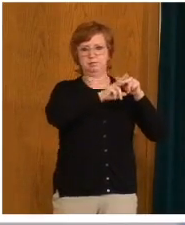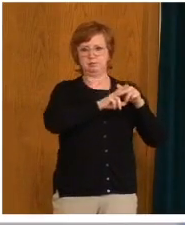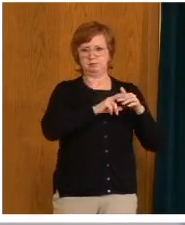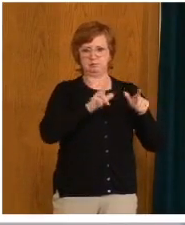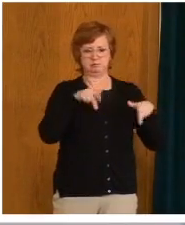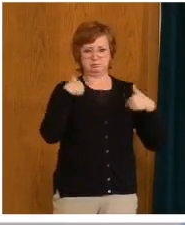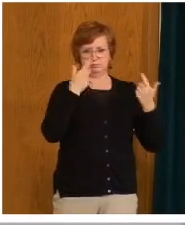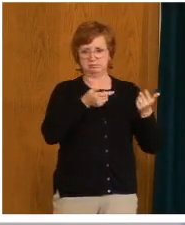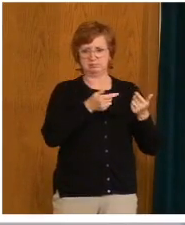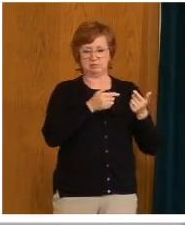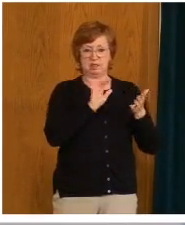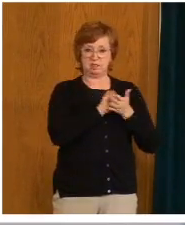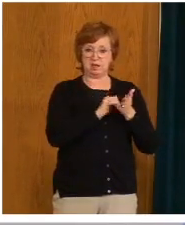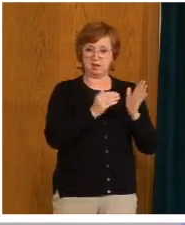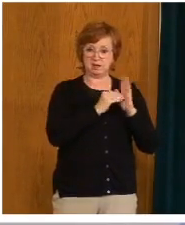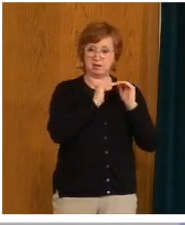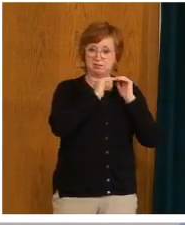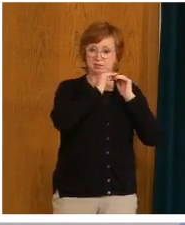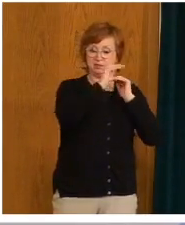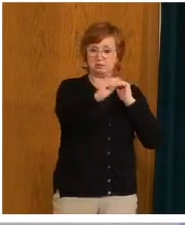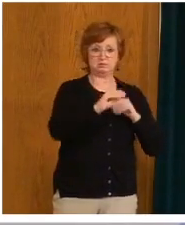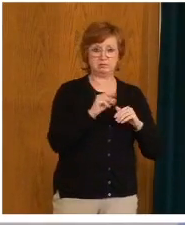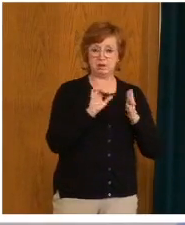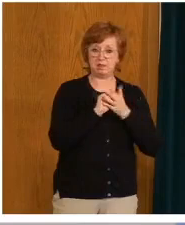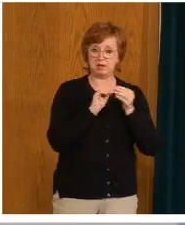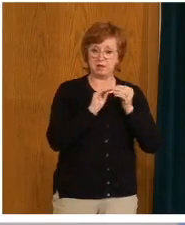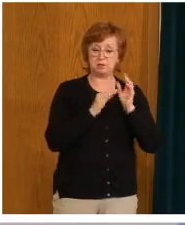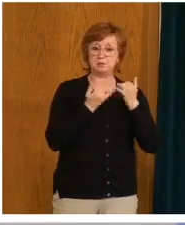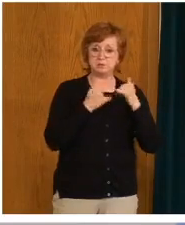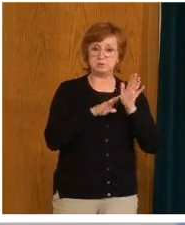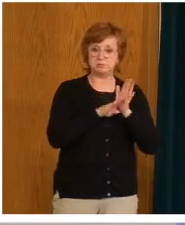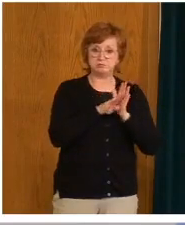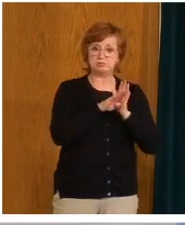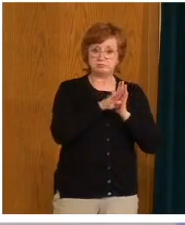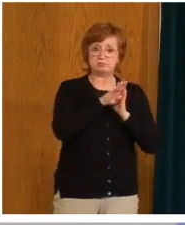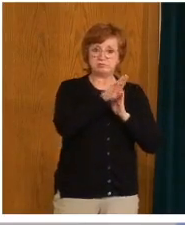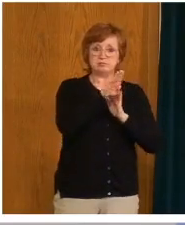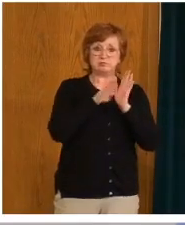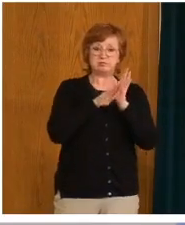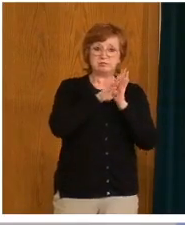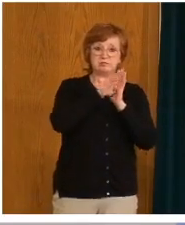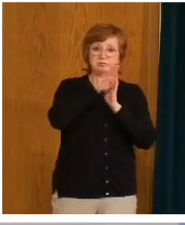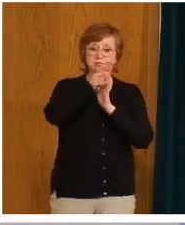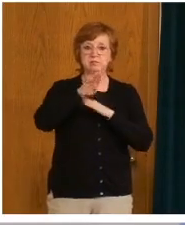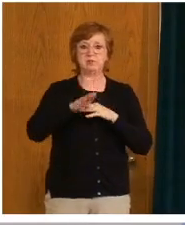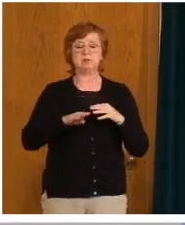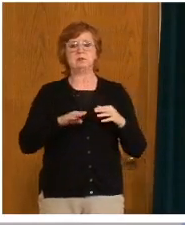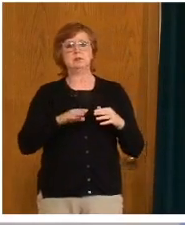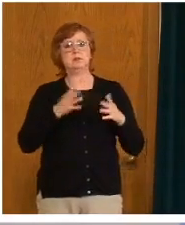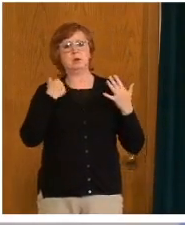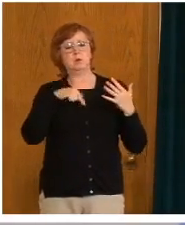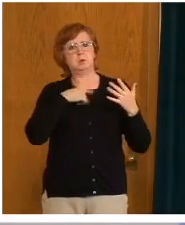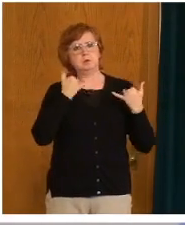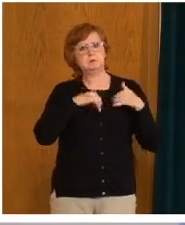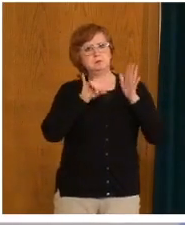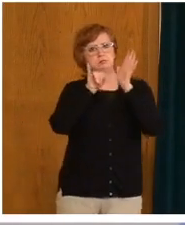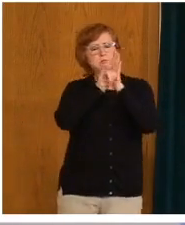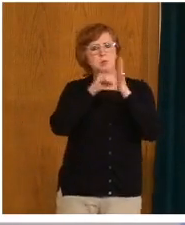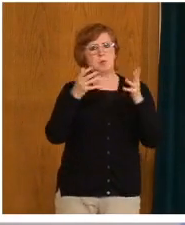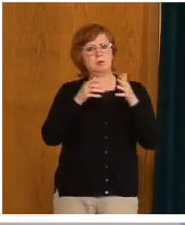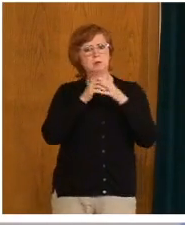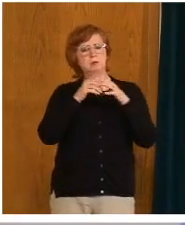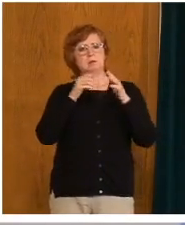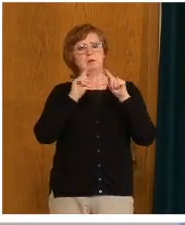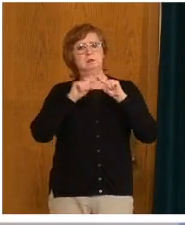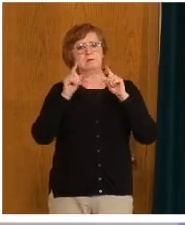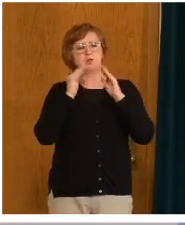comment I would make is we are continually looking at different options to bring vaccines to communities and hard-to-reach groups. Some good examples of that is